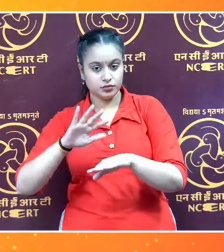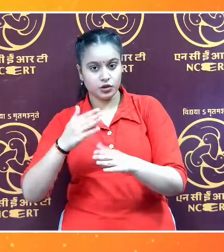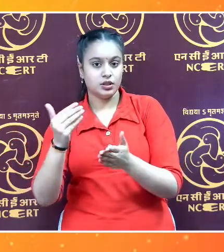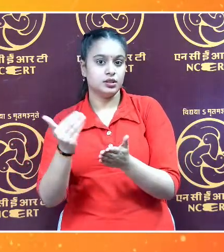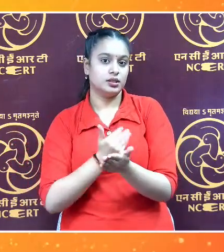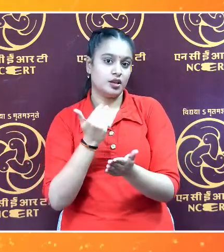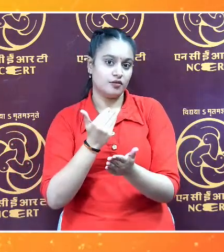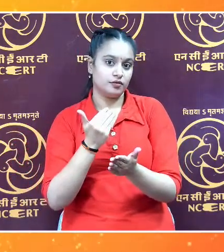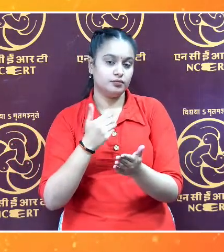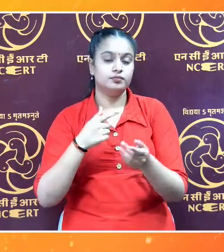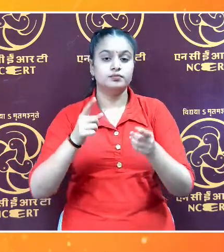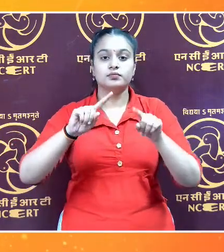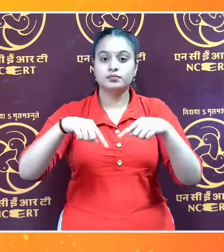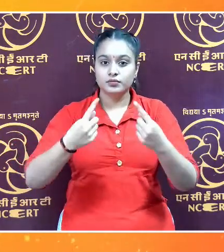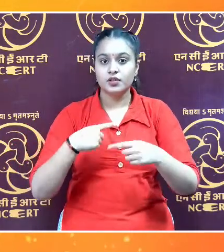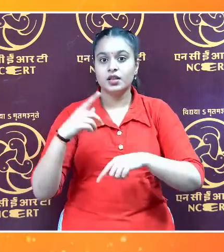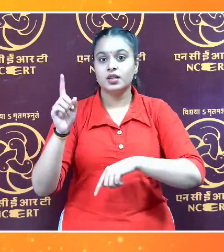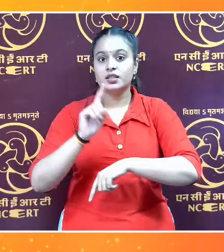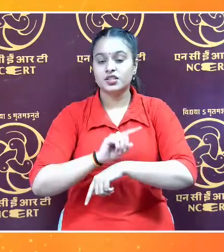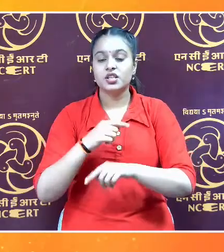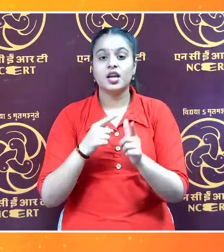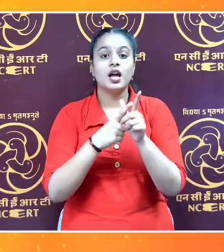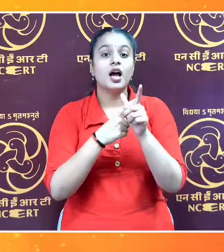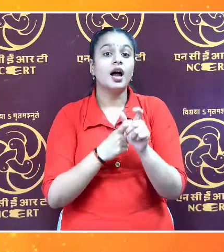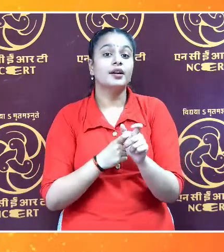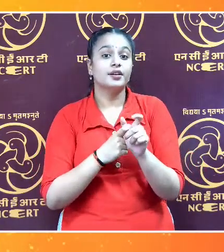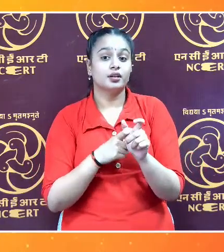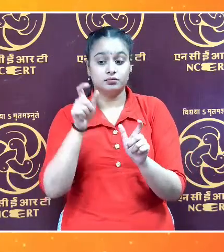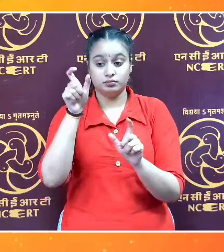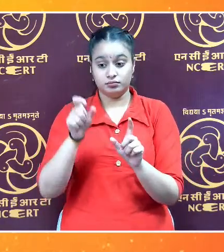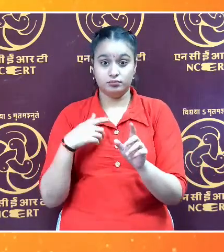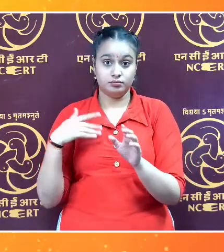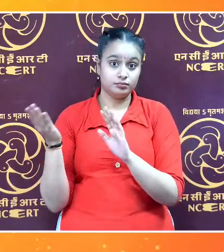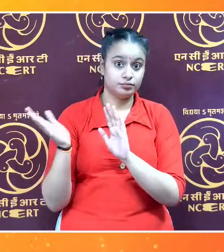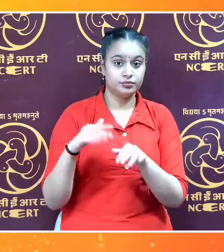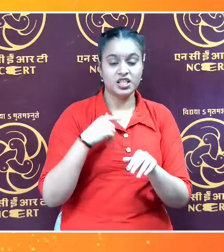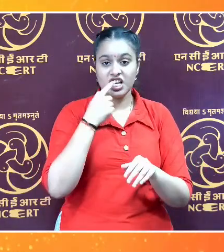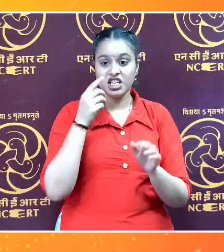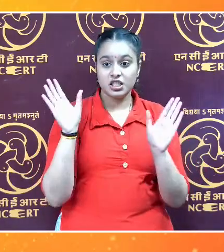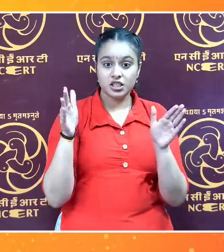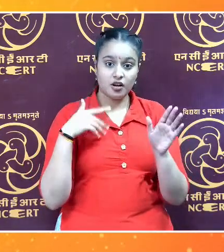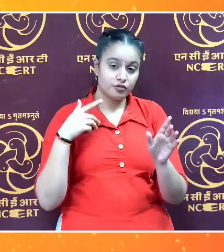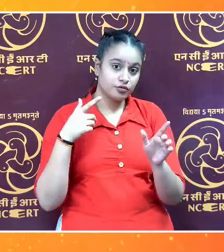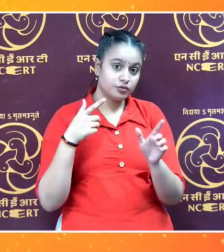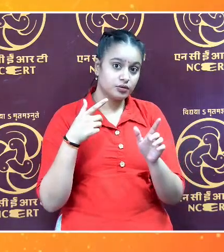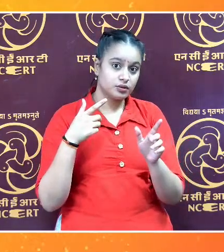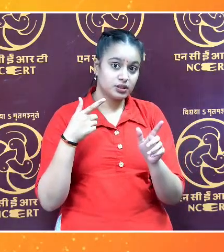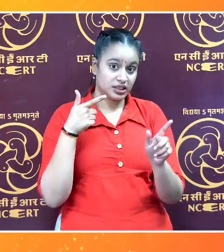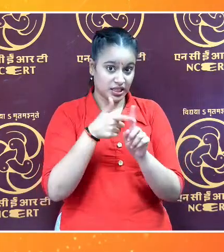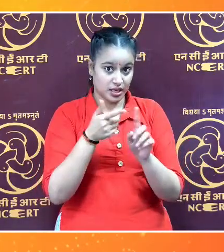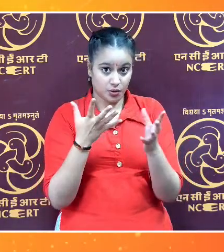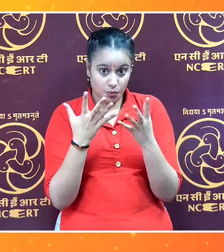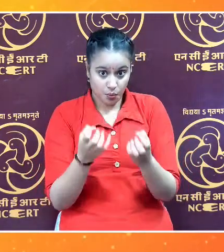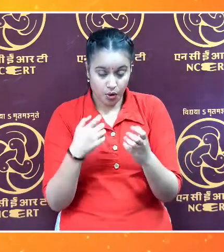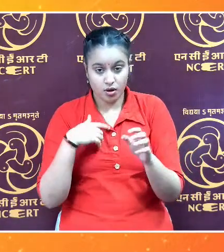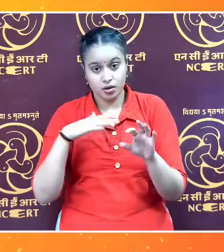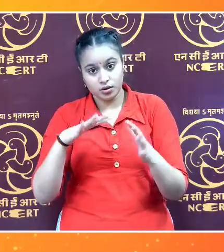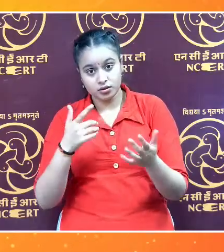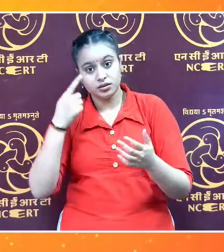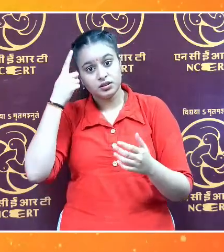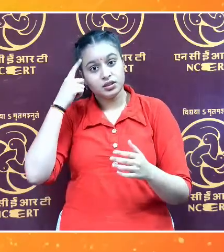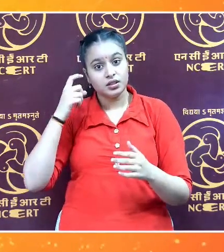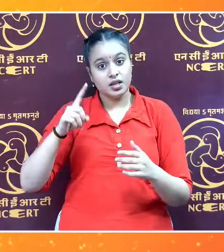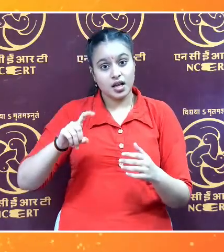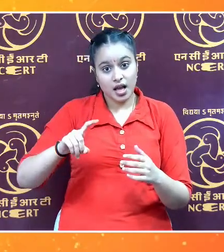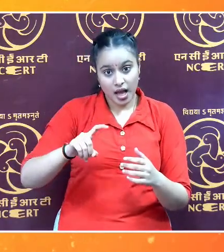saved. So the Okay. next day a hunter comes and he is going to kill the dove. Oh. So the dove is saved by the ant. As the ant,